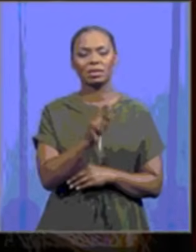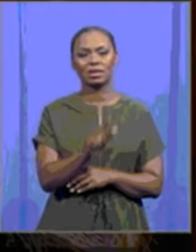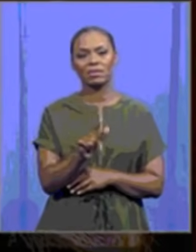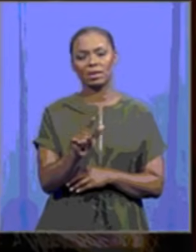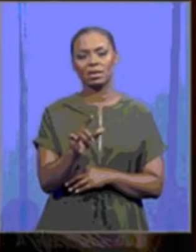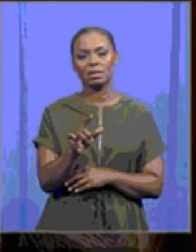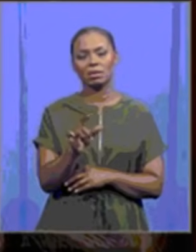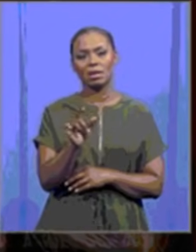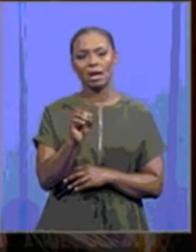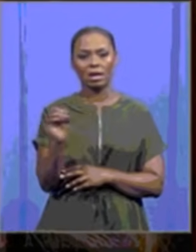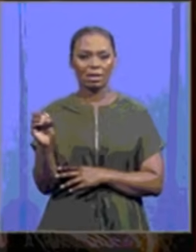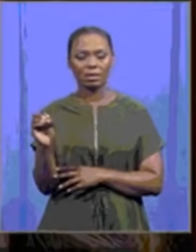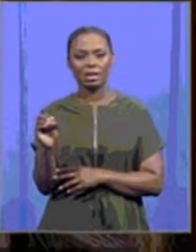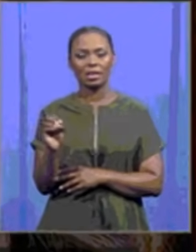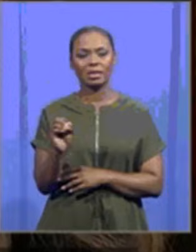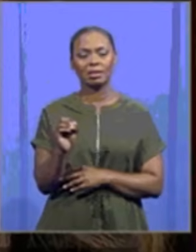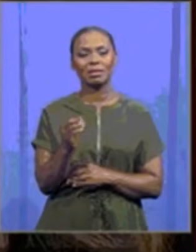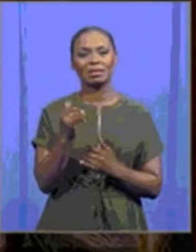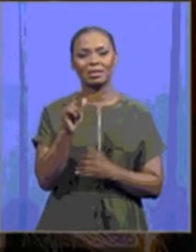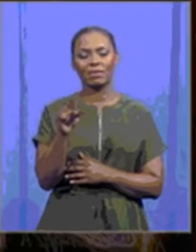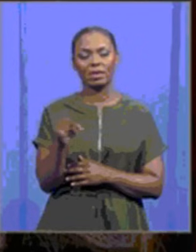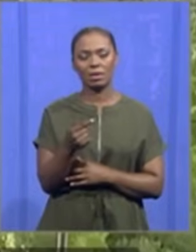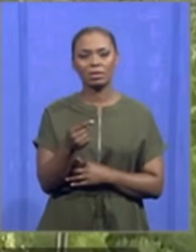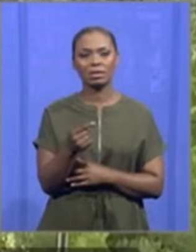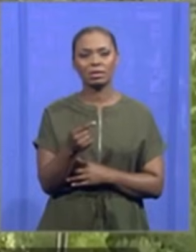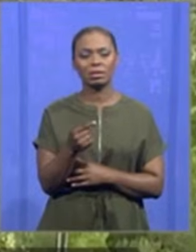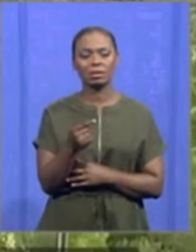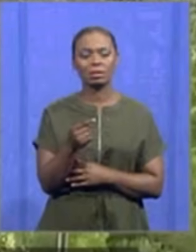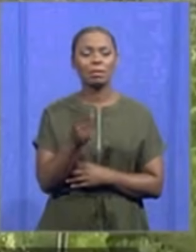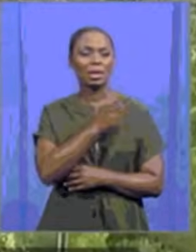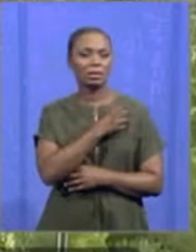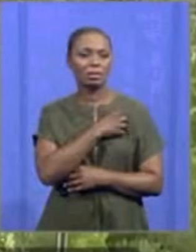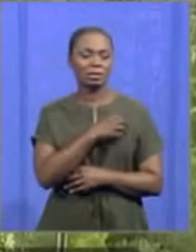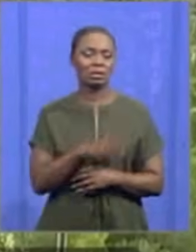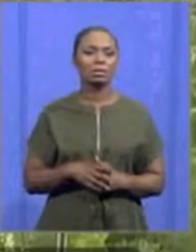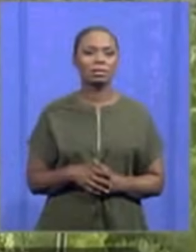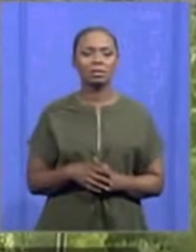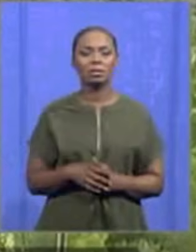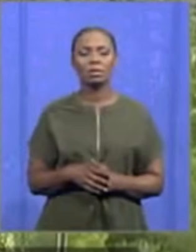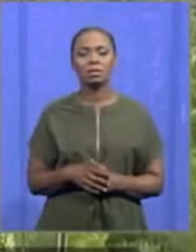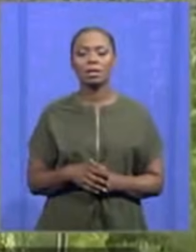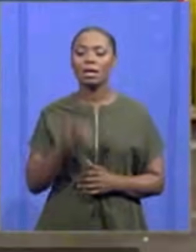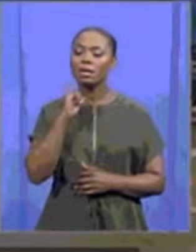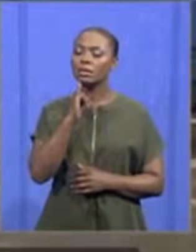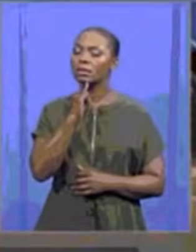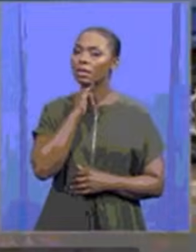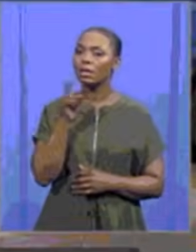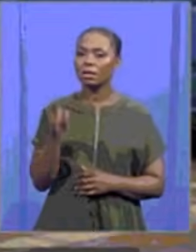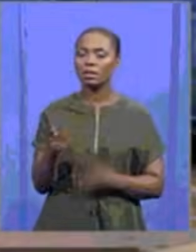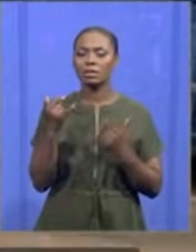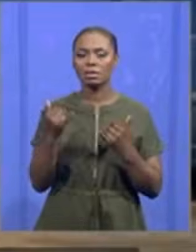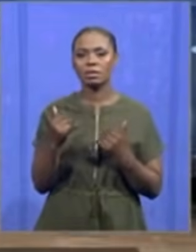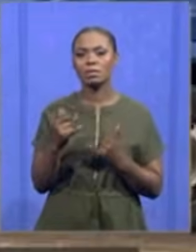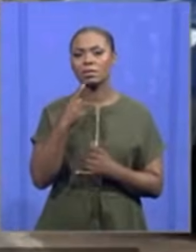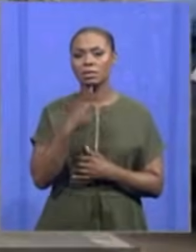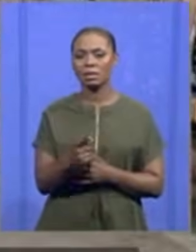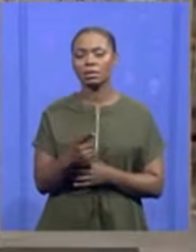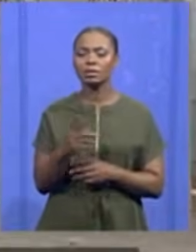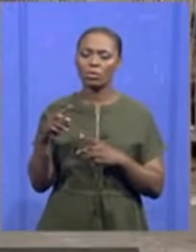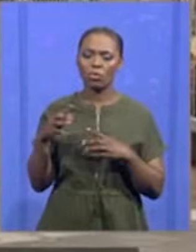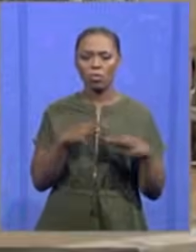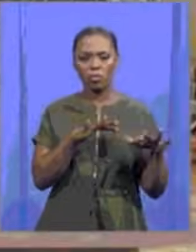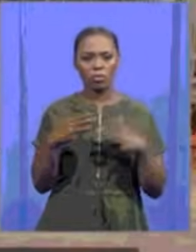Palestinians, injuring more than 7,000 Palestinians. Ifela bahlankedi ba Israel ba re ba ikamologantšitše le se ka ge dikgohlano di sa